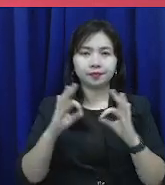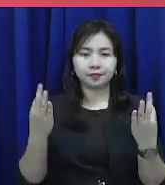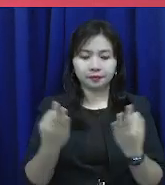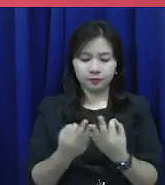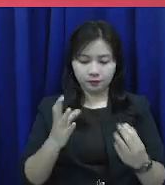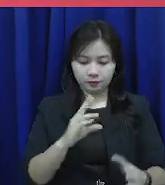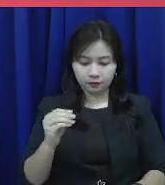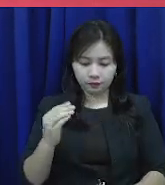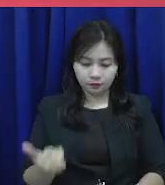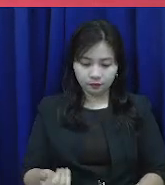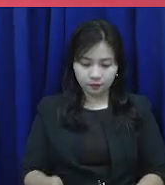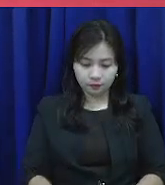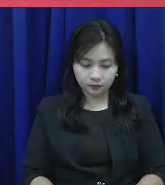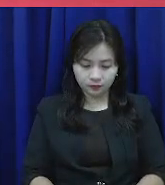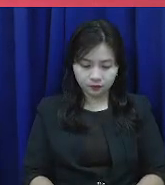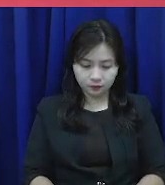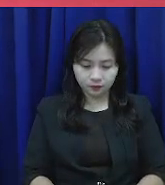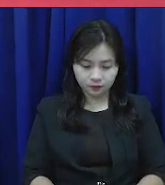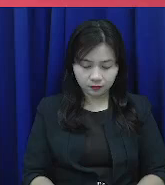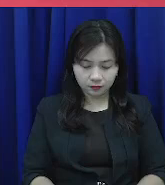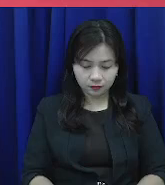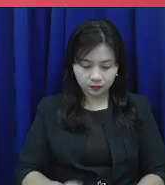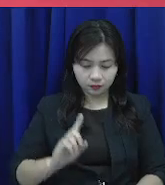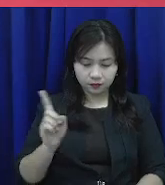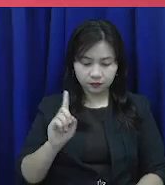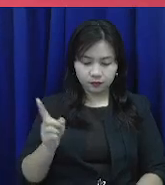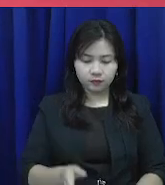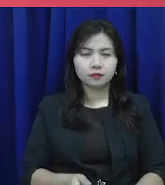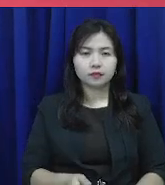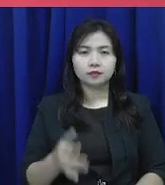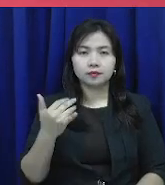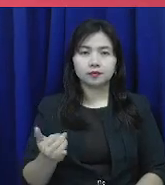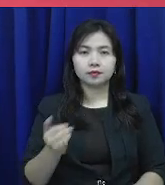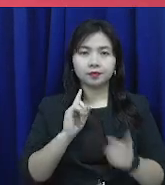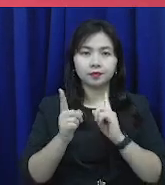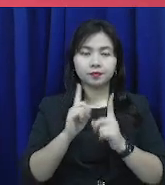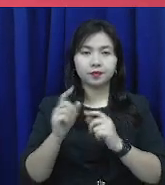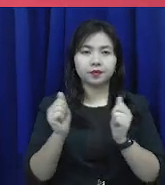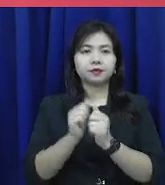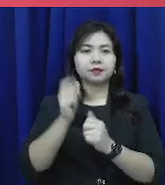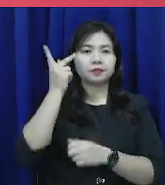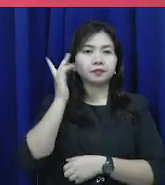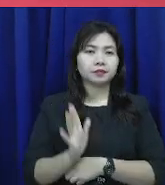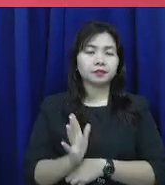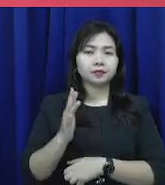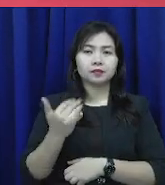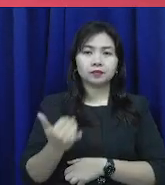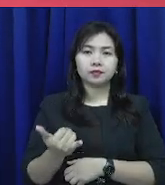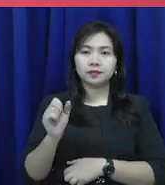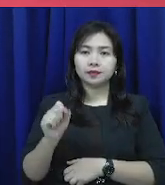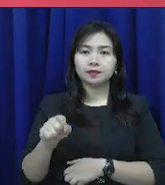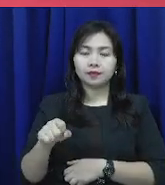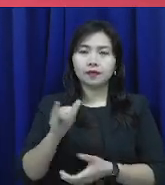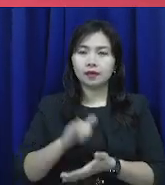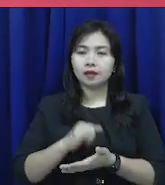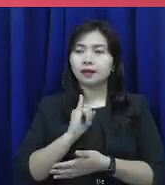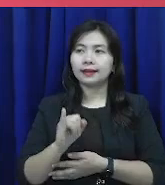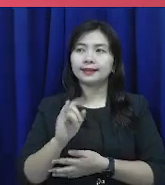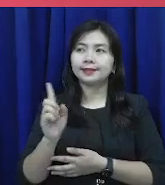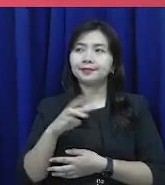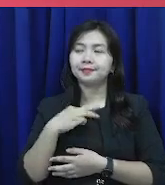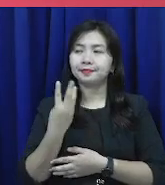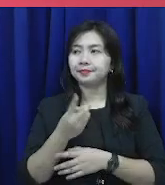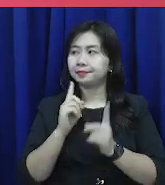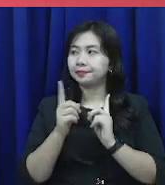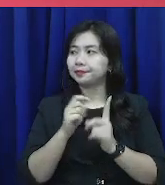dito ng ating ah Mahal na Pastor mga kapatid is that motivation let's Let's Not Uh Kasama po ito sa atin pong pinag-uusapan